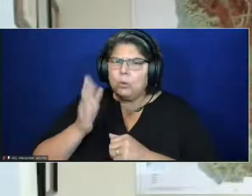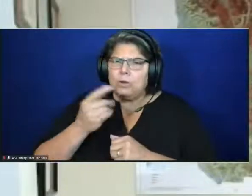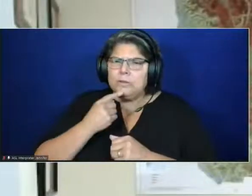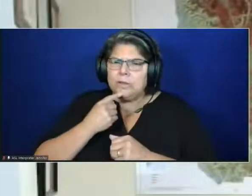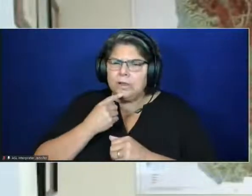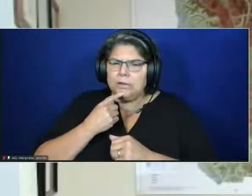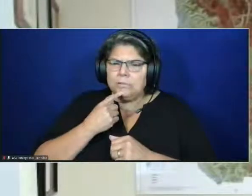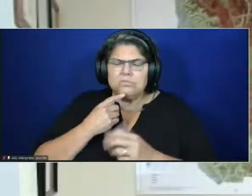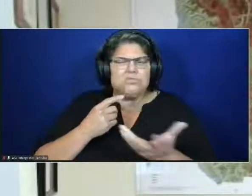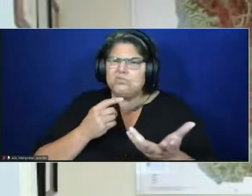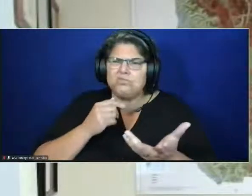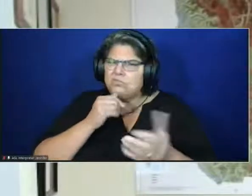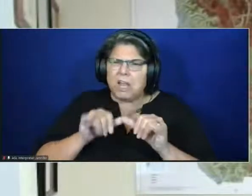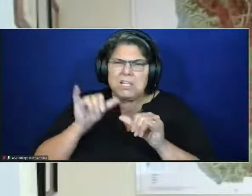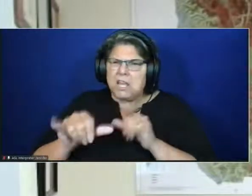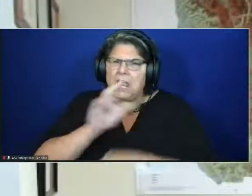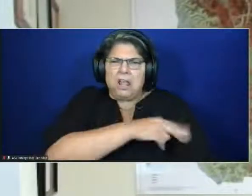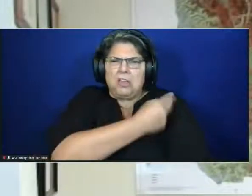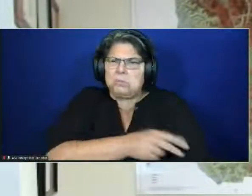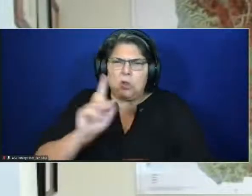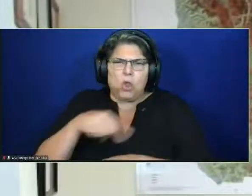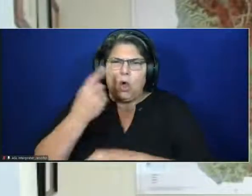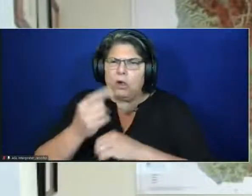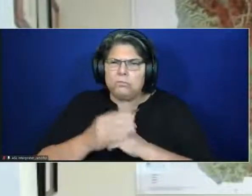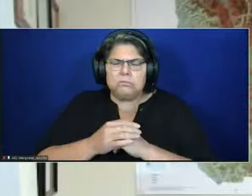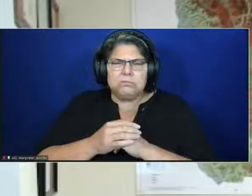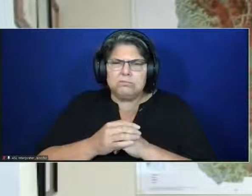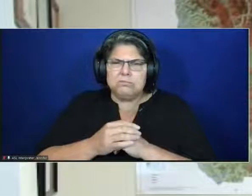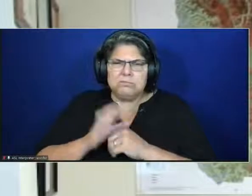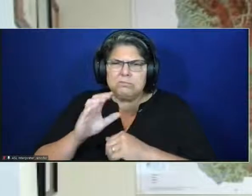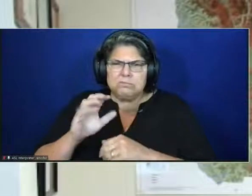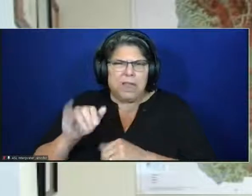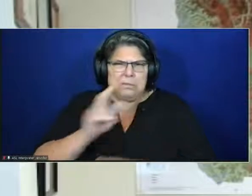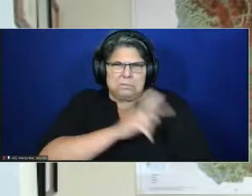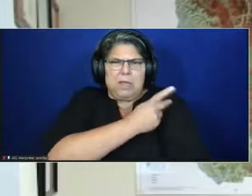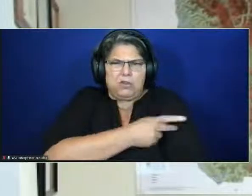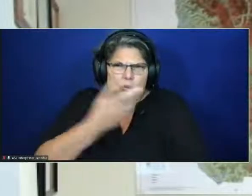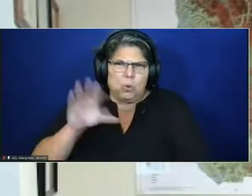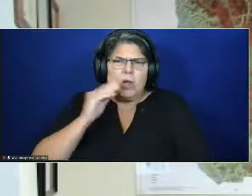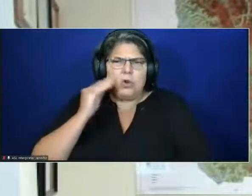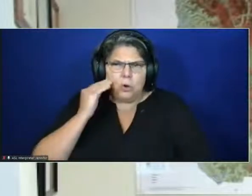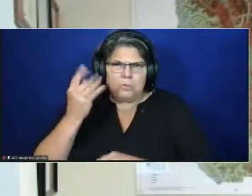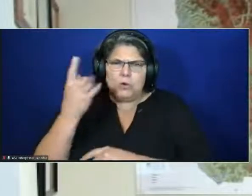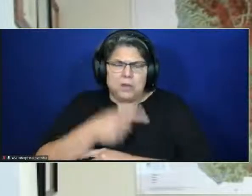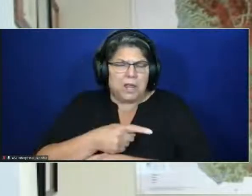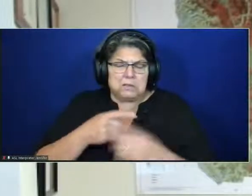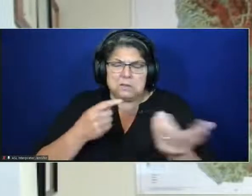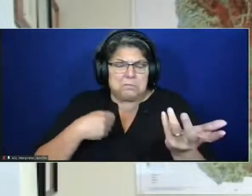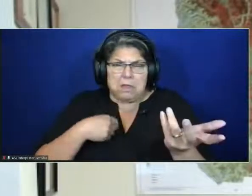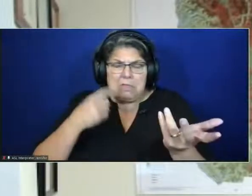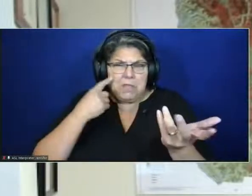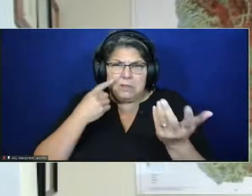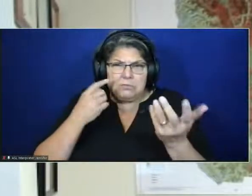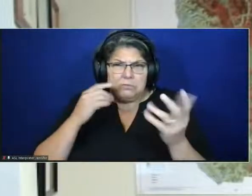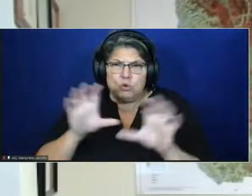short hospitalization and the patient went home within a few days, and as far as I know, is doing well.